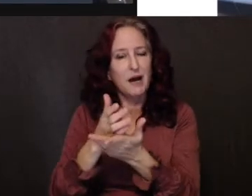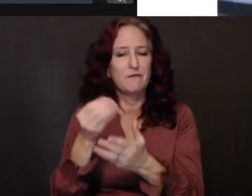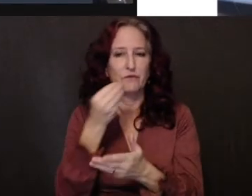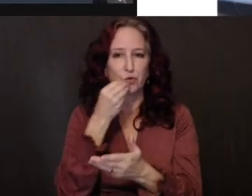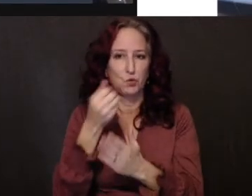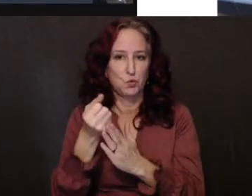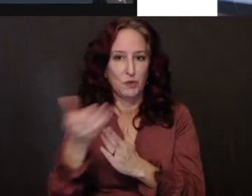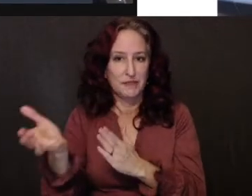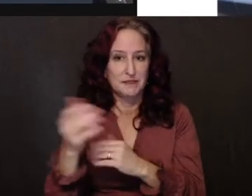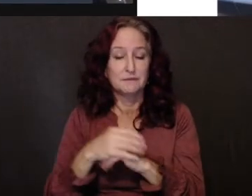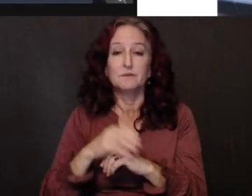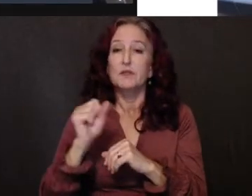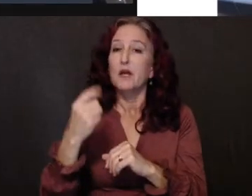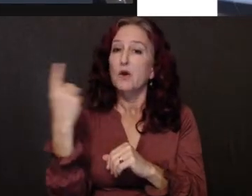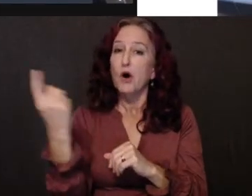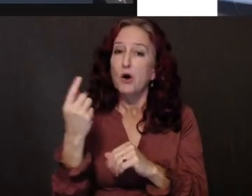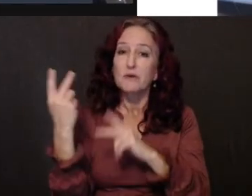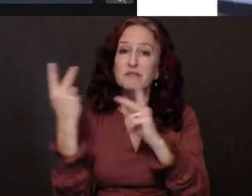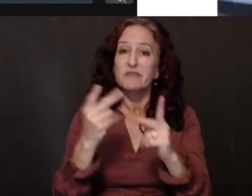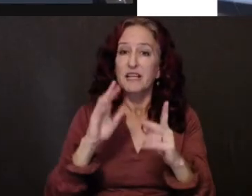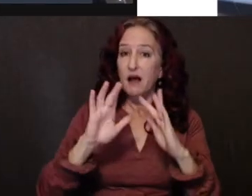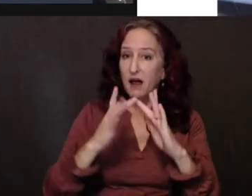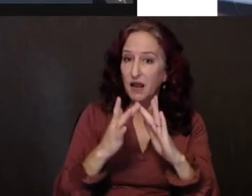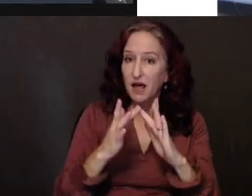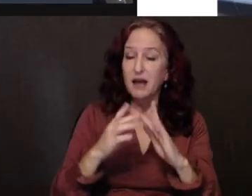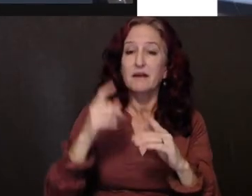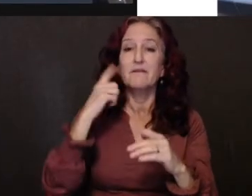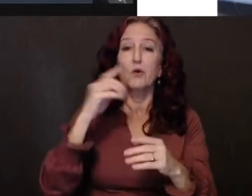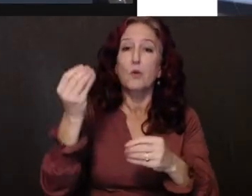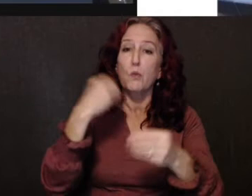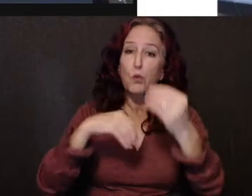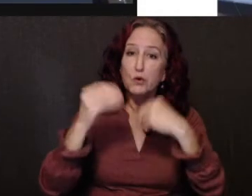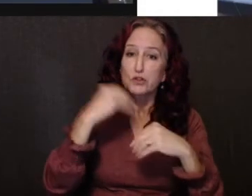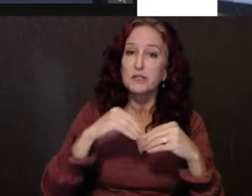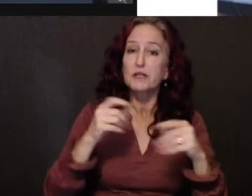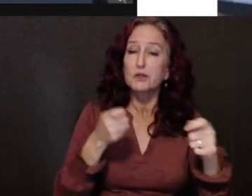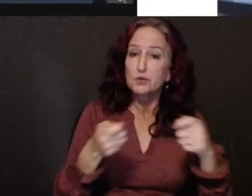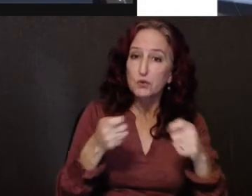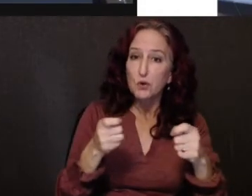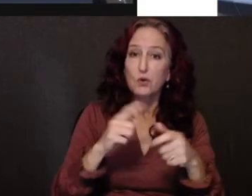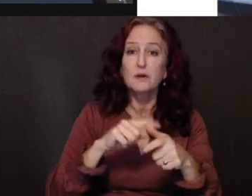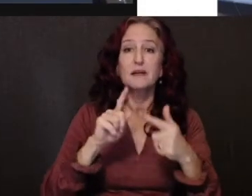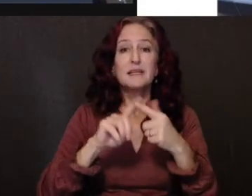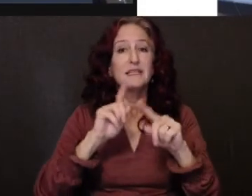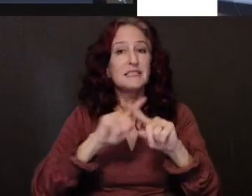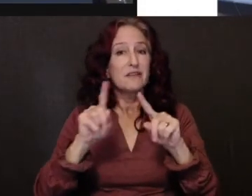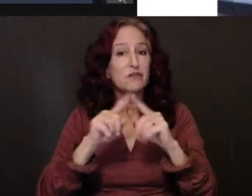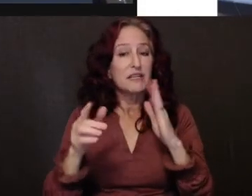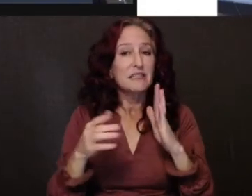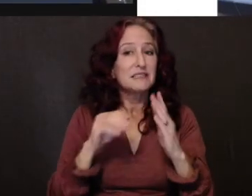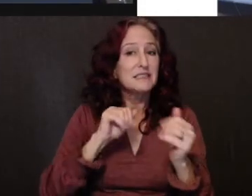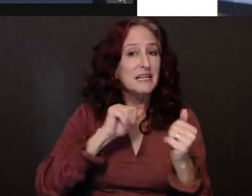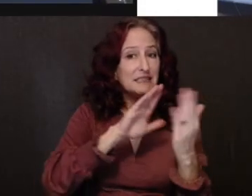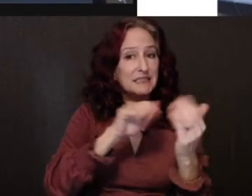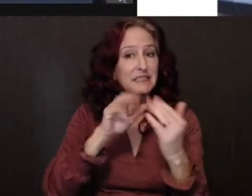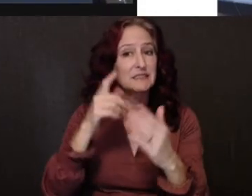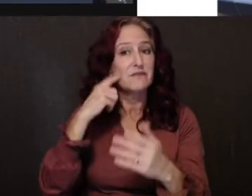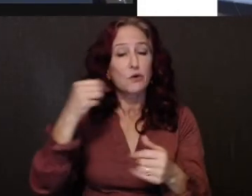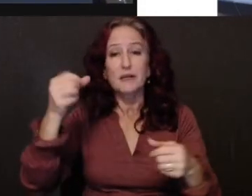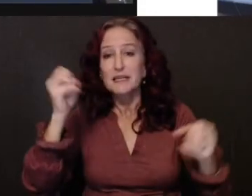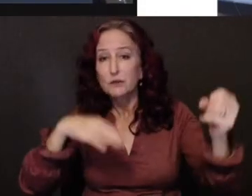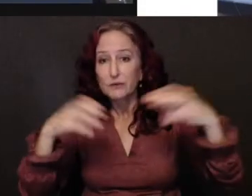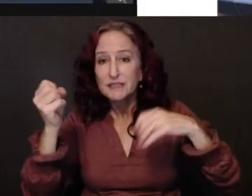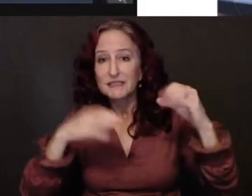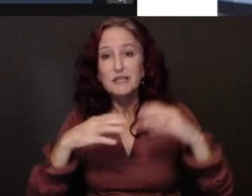of the solution to prevent wasted food. You can always visit our website to learn tips and tricks for portion control and storage techniques